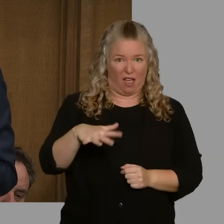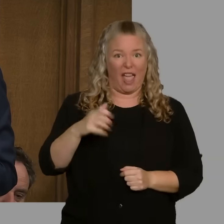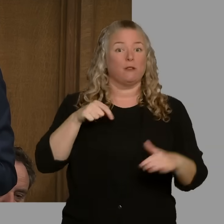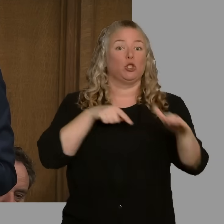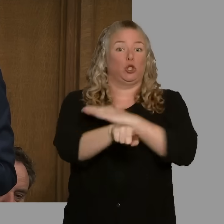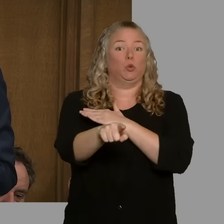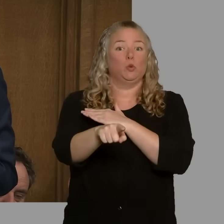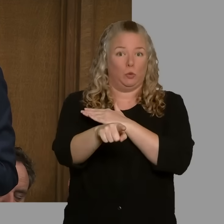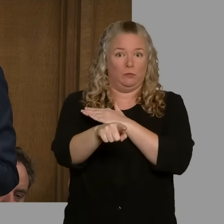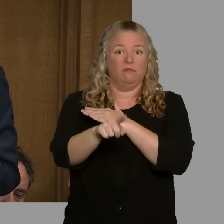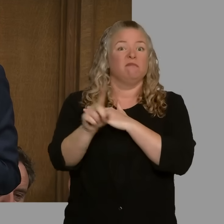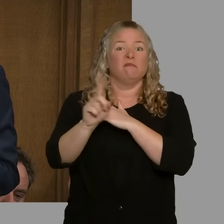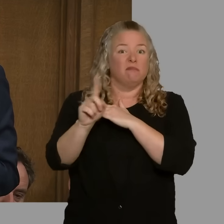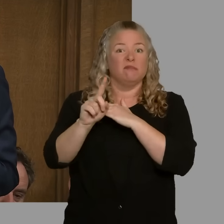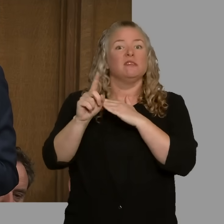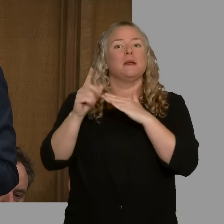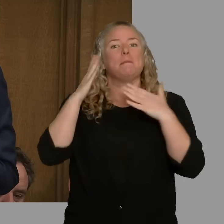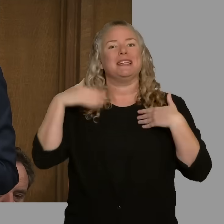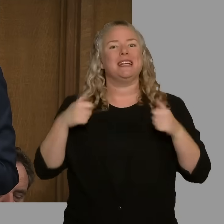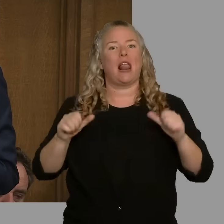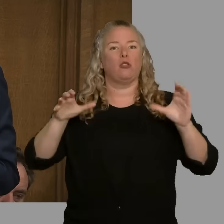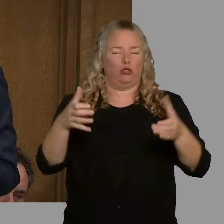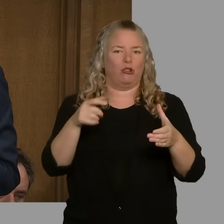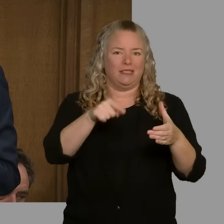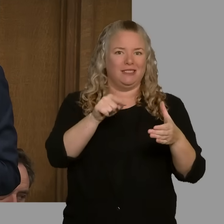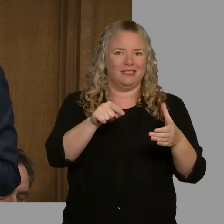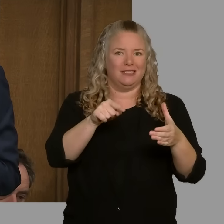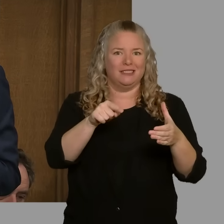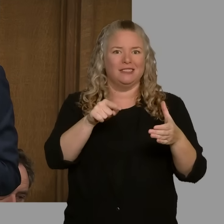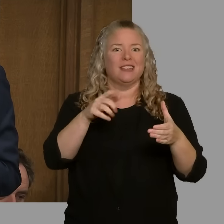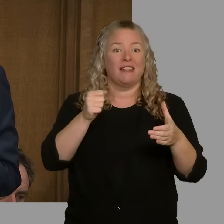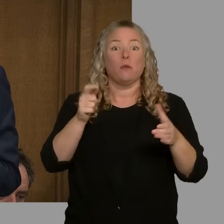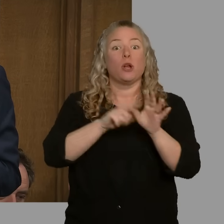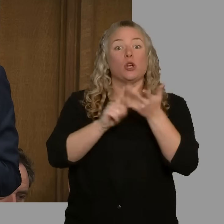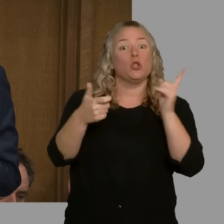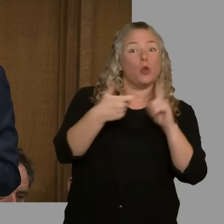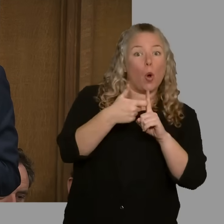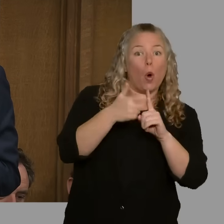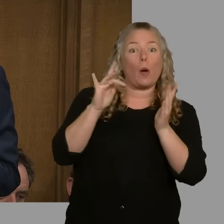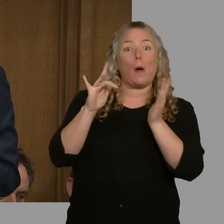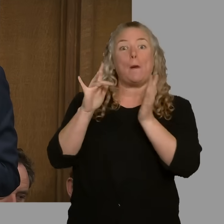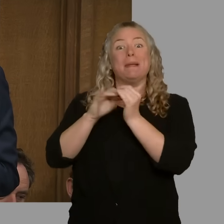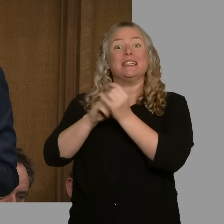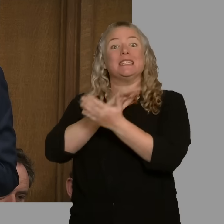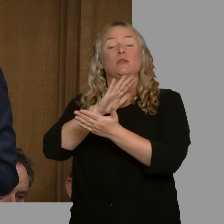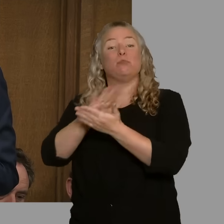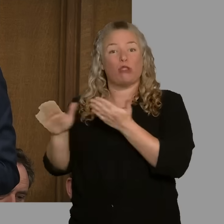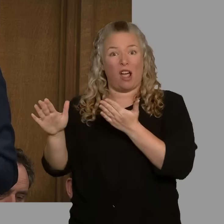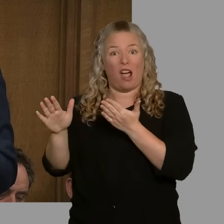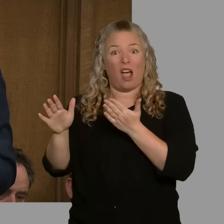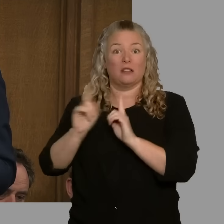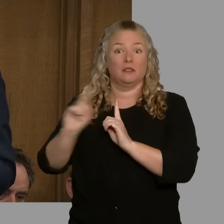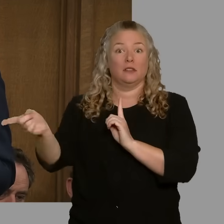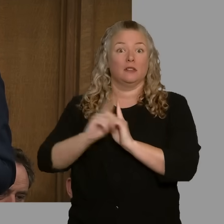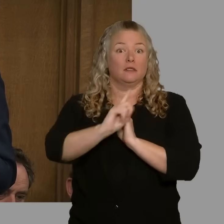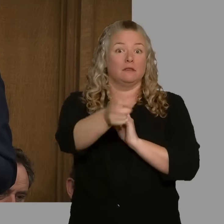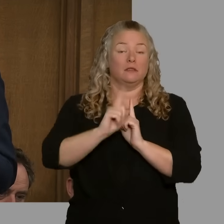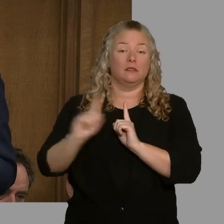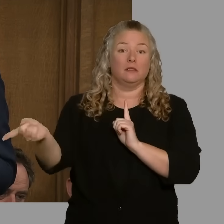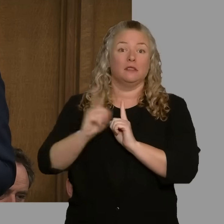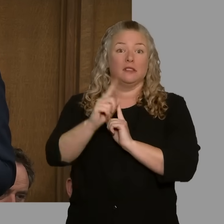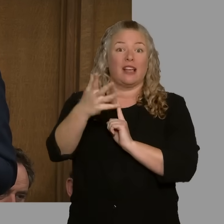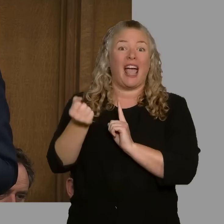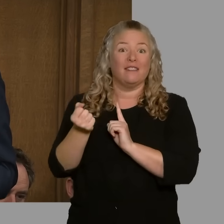as Glasgow or Southampton. This is completely unacceptable, and we need a provision of local mental health inpatient beds. I welcome